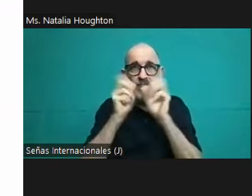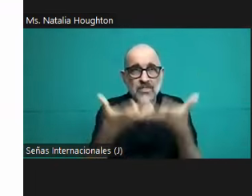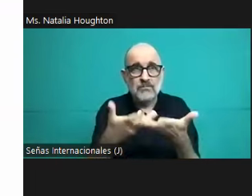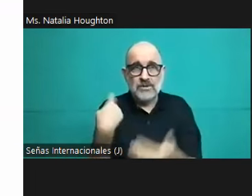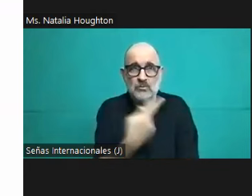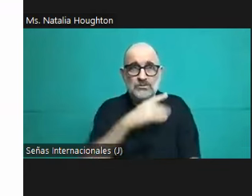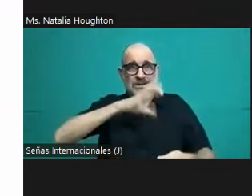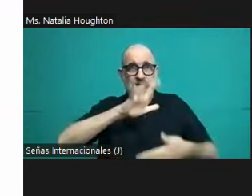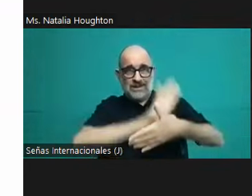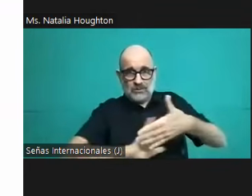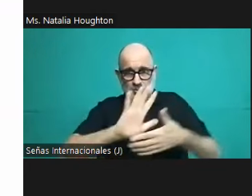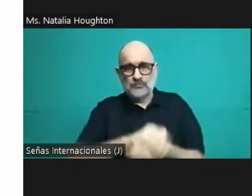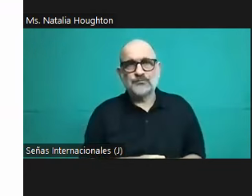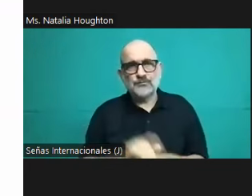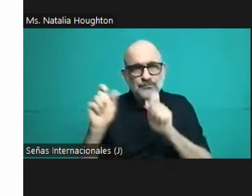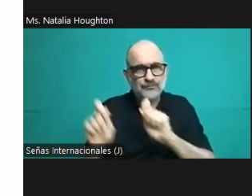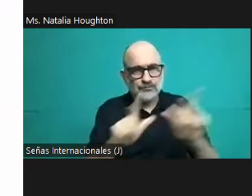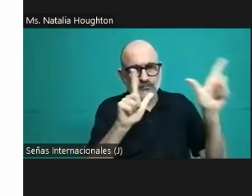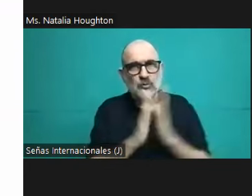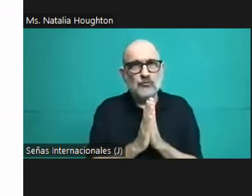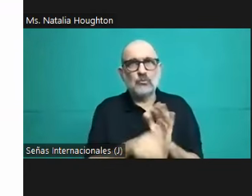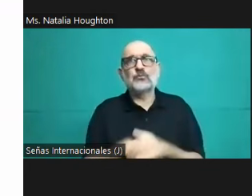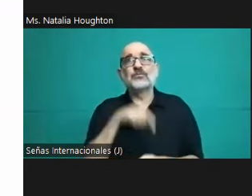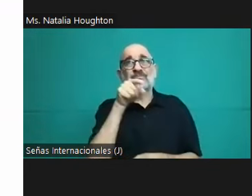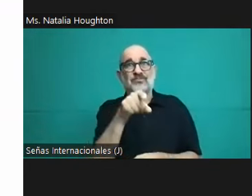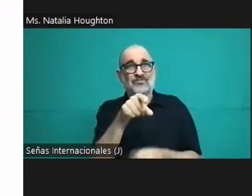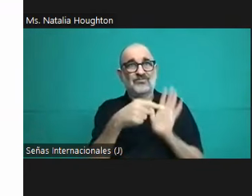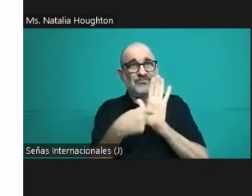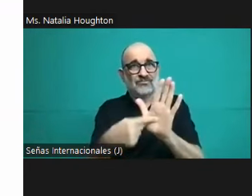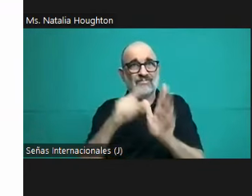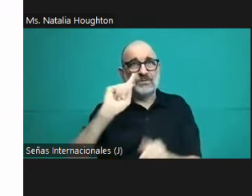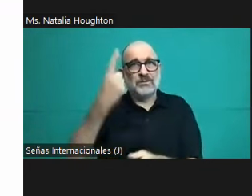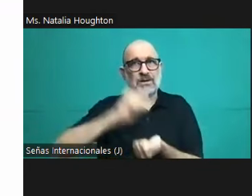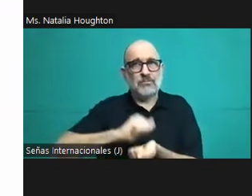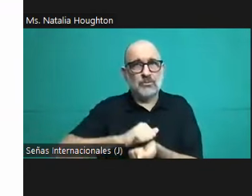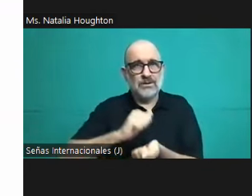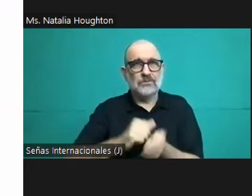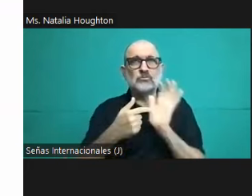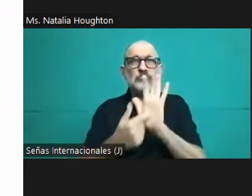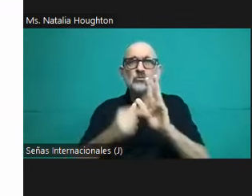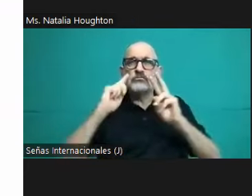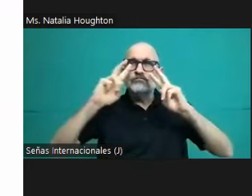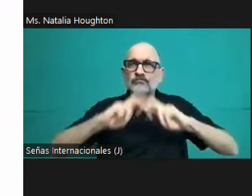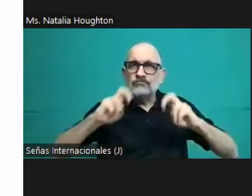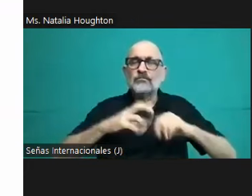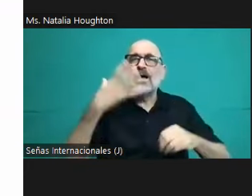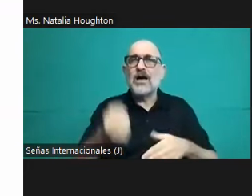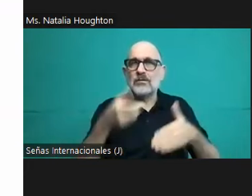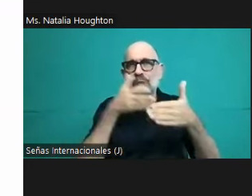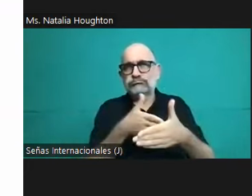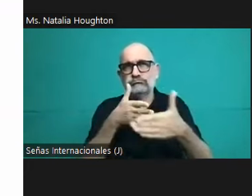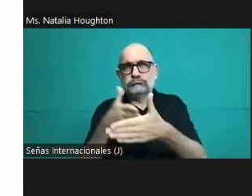meaning the analysis of the barriers that are faced by the populations in a situation